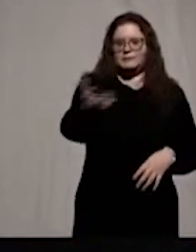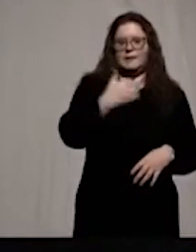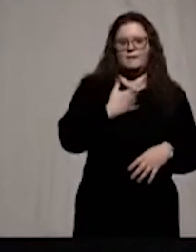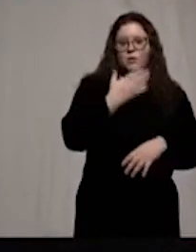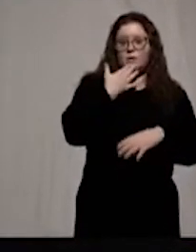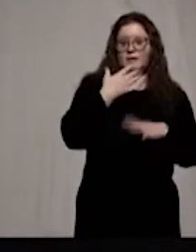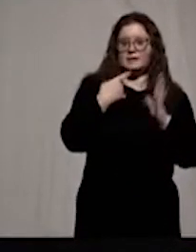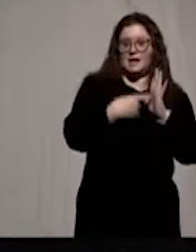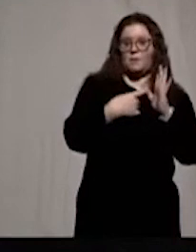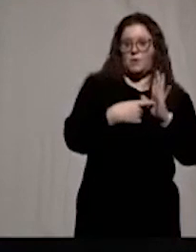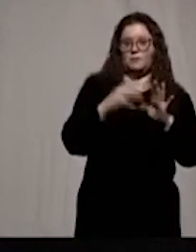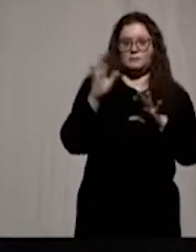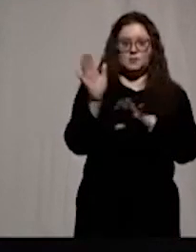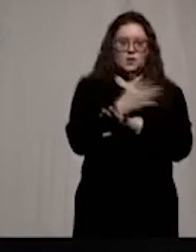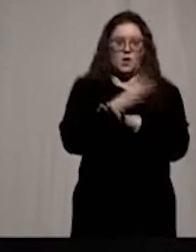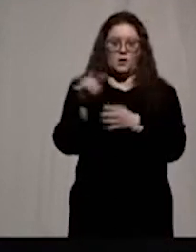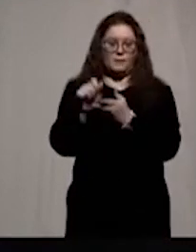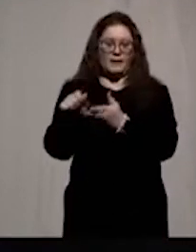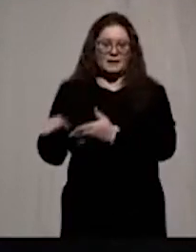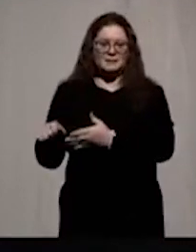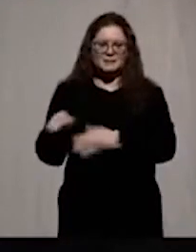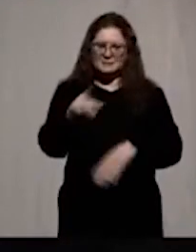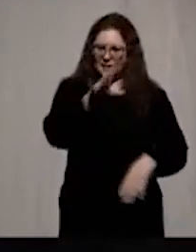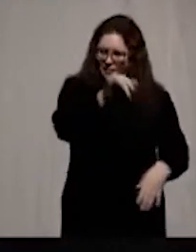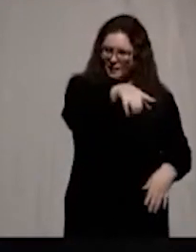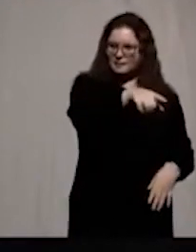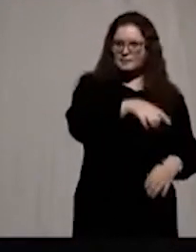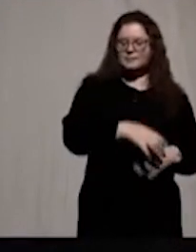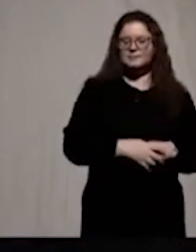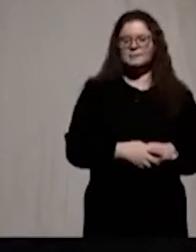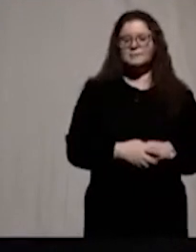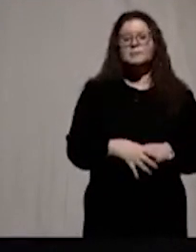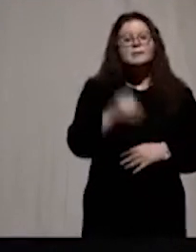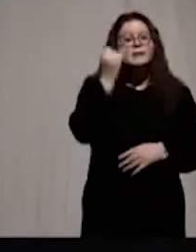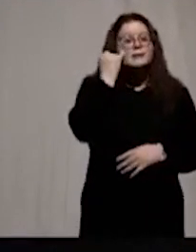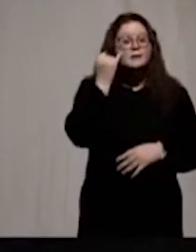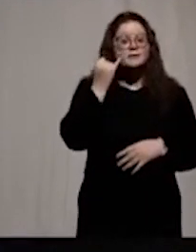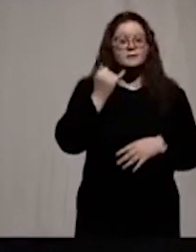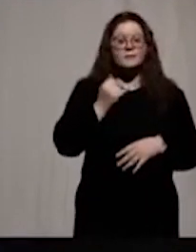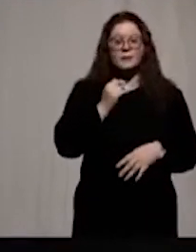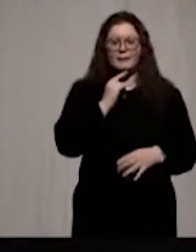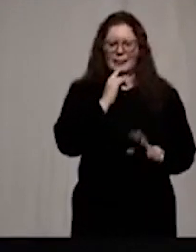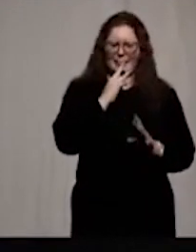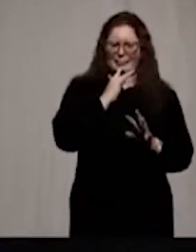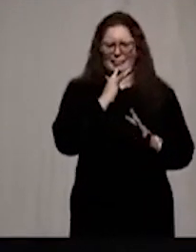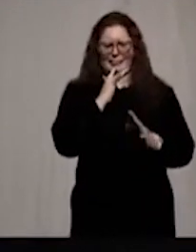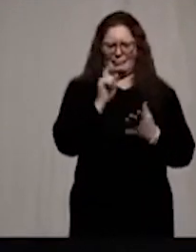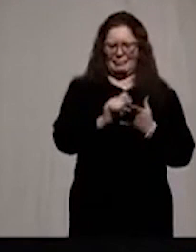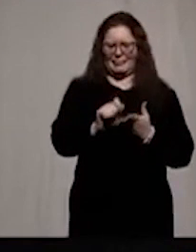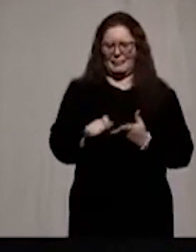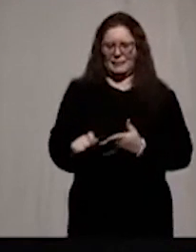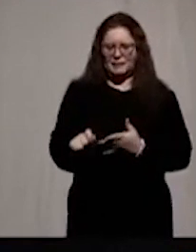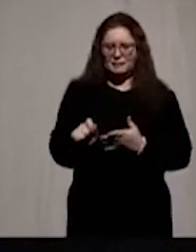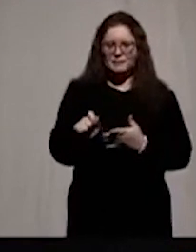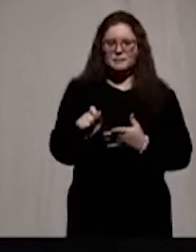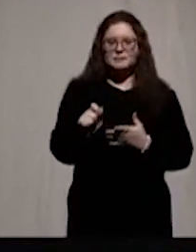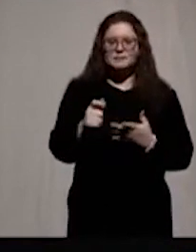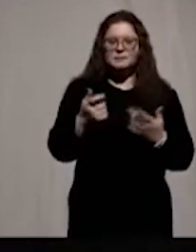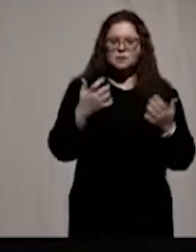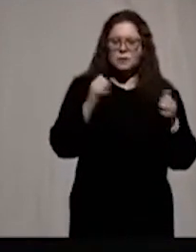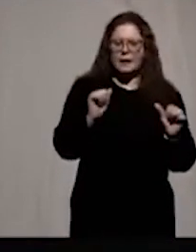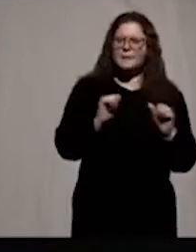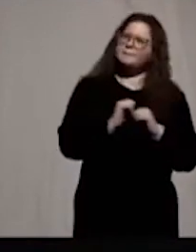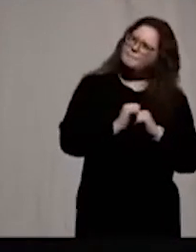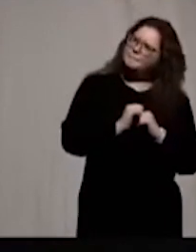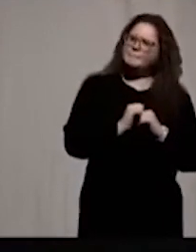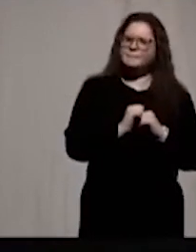songwriting, because that's what this is. But here's the thing is when you're writing a song, when you're writing a tongue twister, you're thinking about, does this go